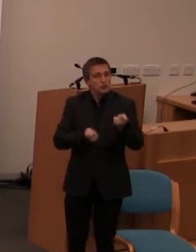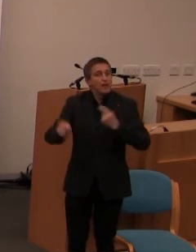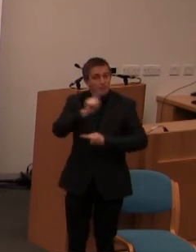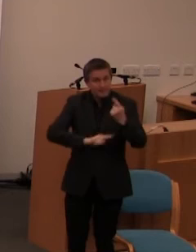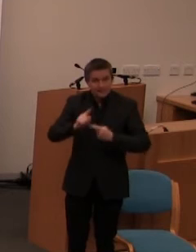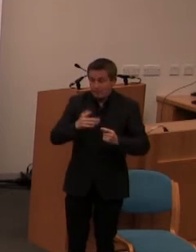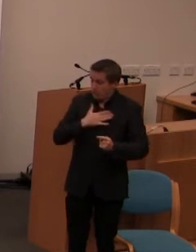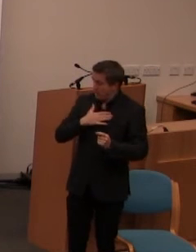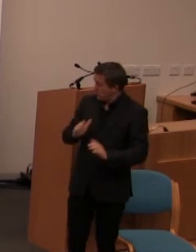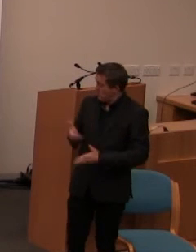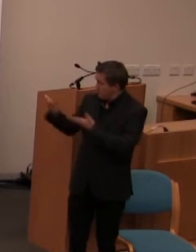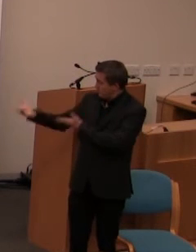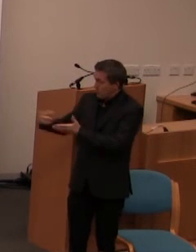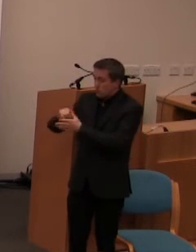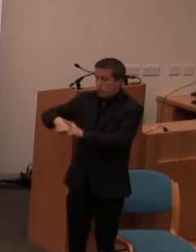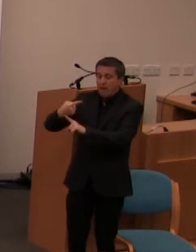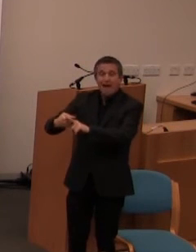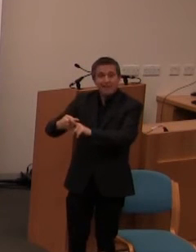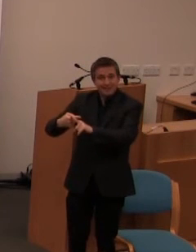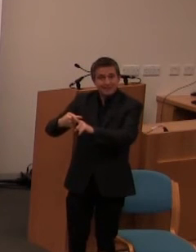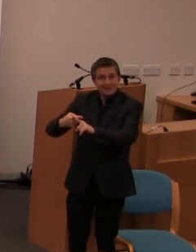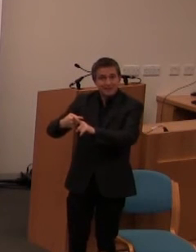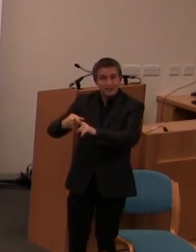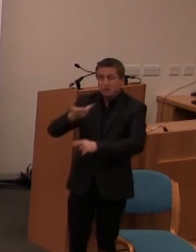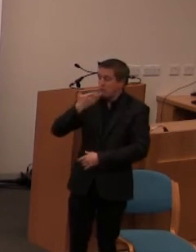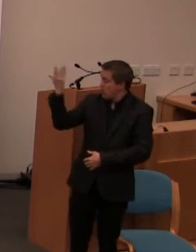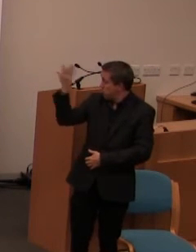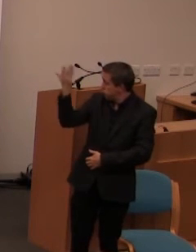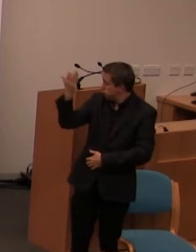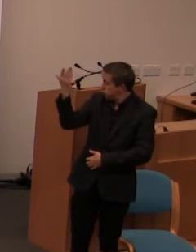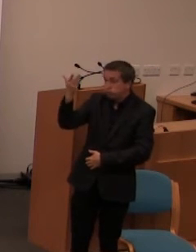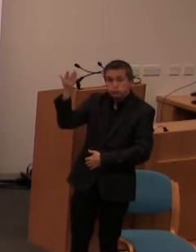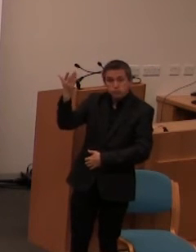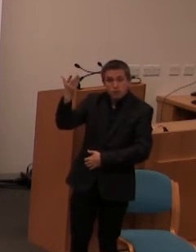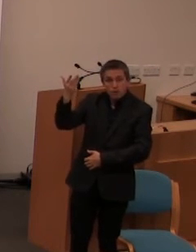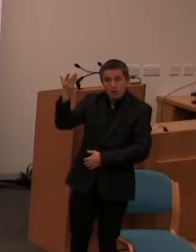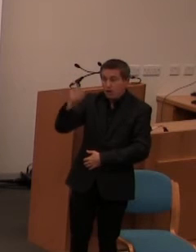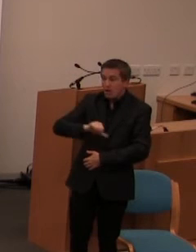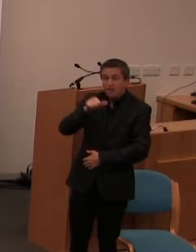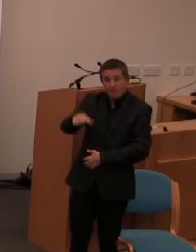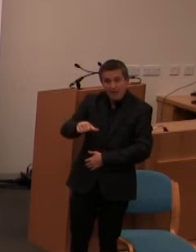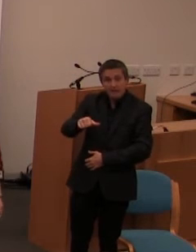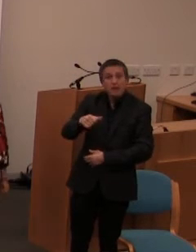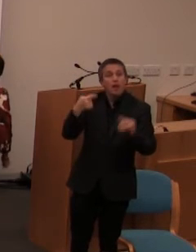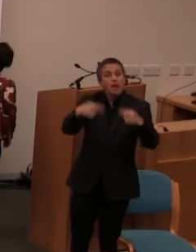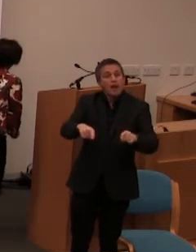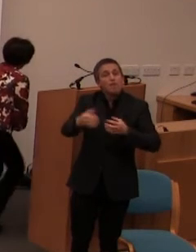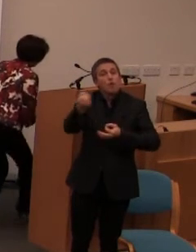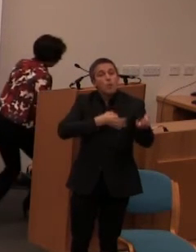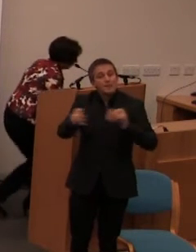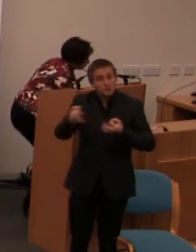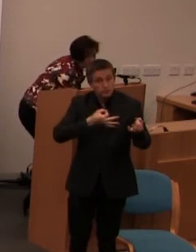So I'd like to hand over the chair to you, Alec, to do your presentation, and then we can open up to questions from the floor,